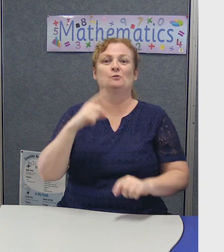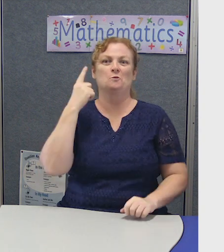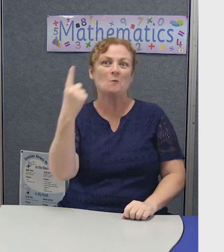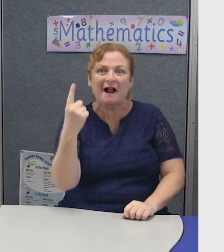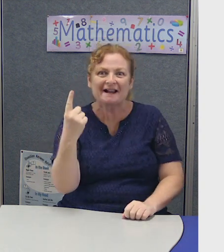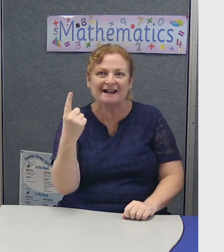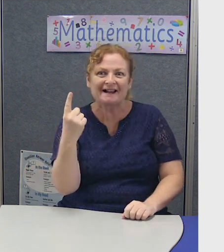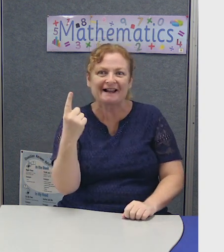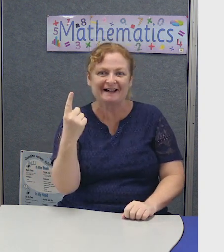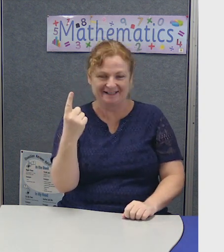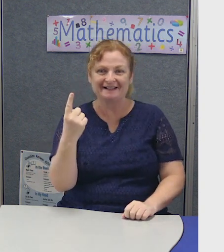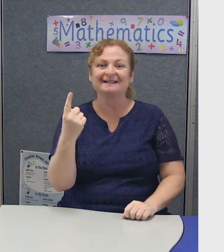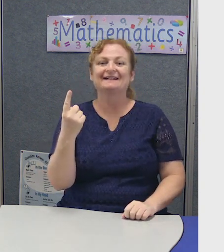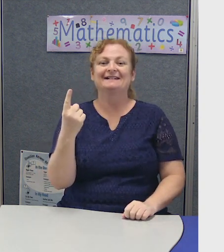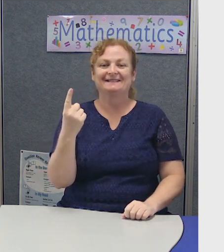78,001.